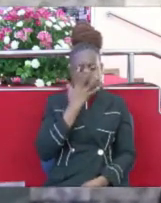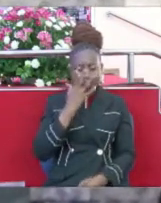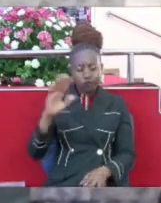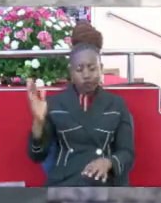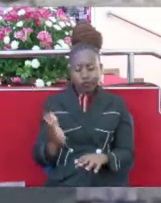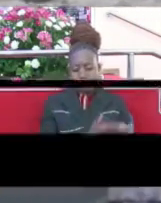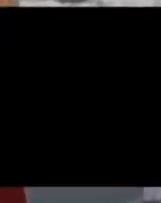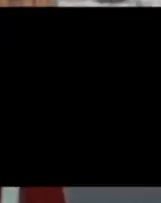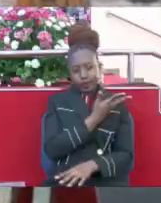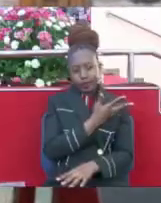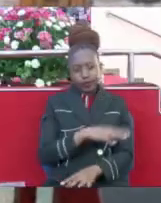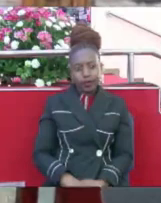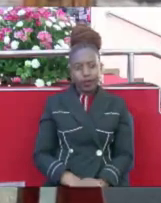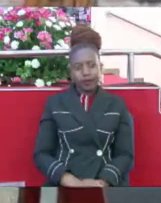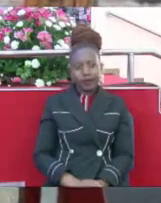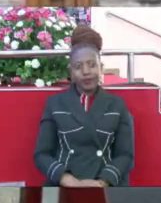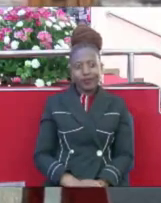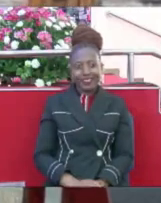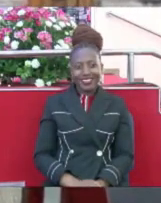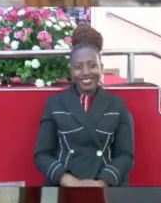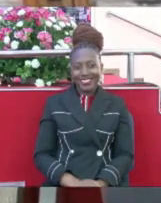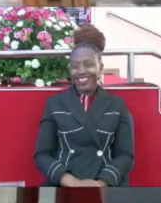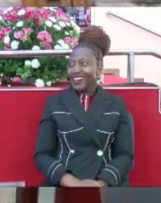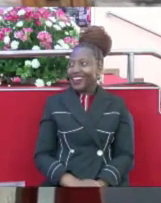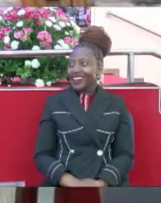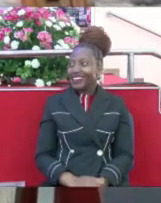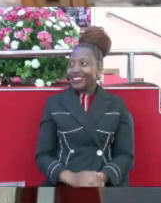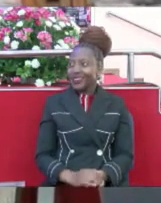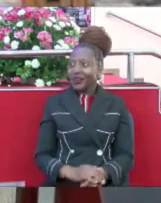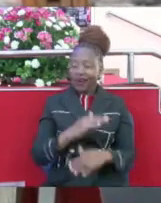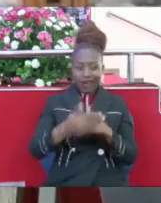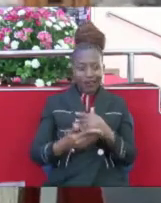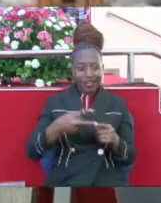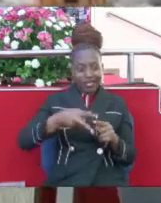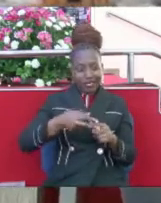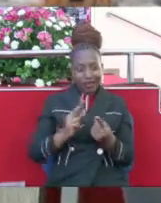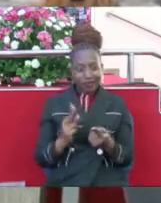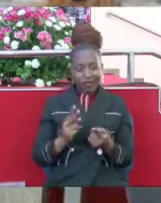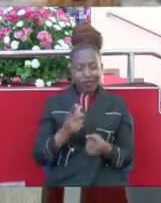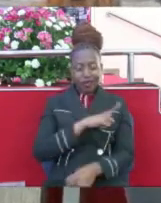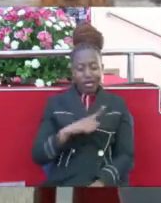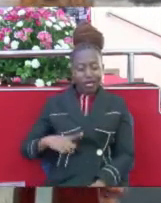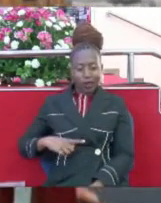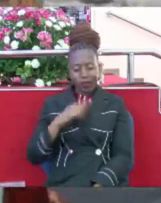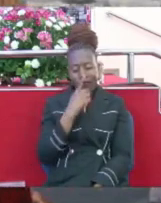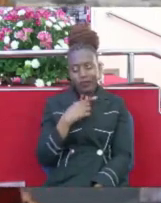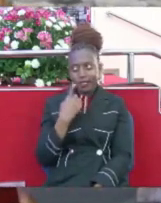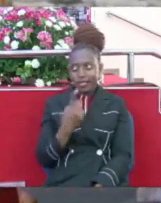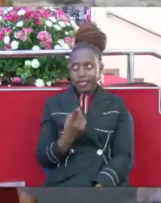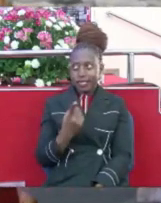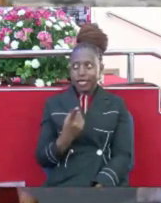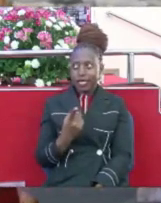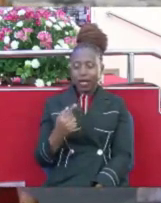the Lord God is saying, baada ya kupashwa tohara Bwana akasema, that this day I have rolled away the reproach